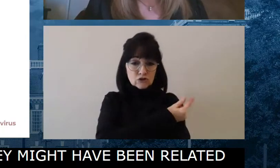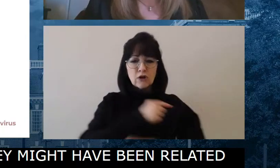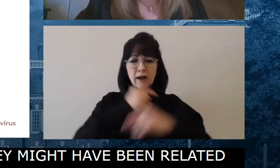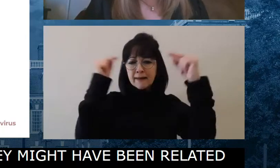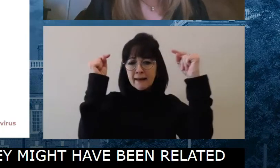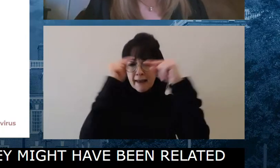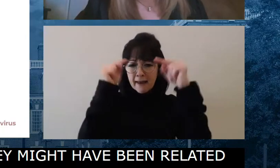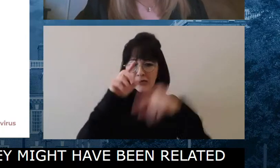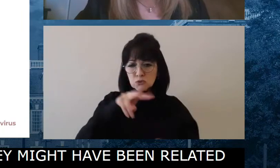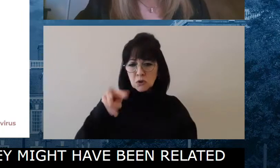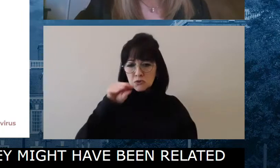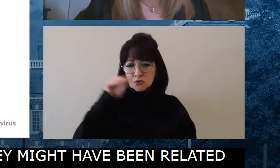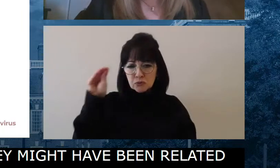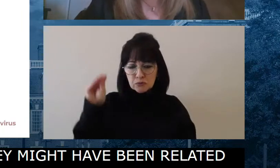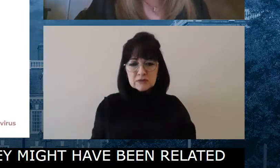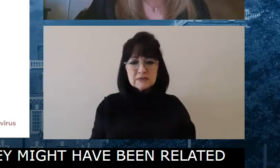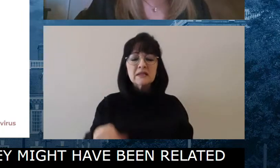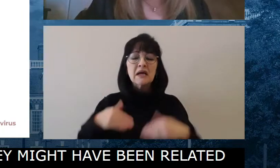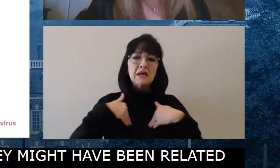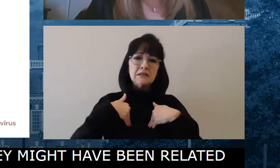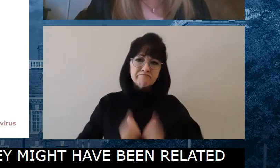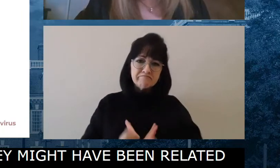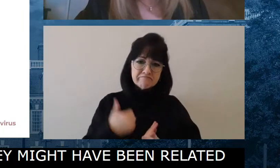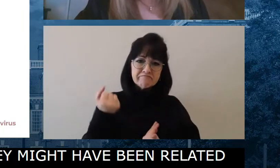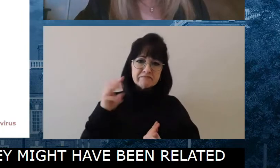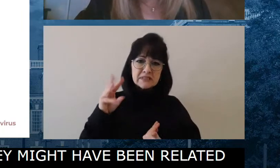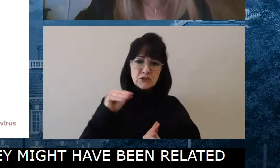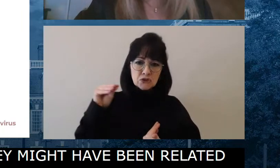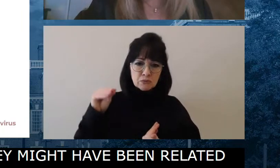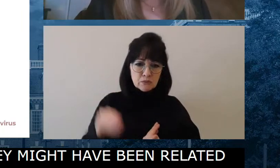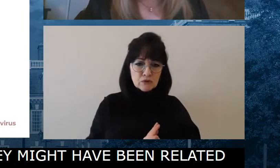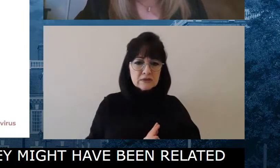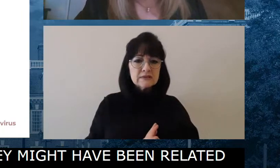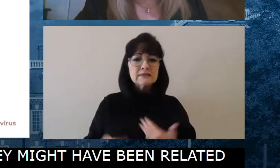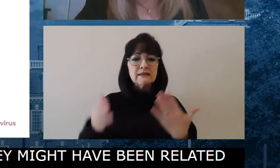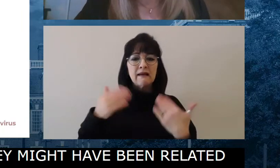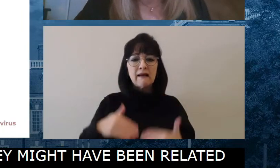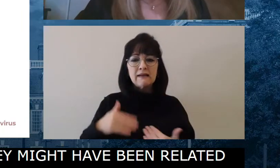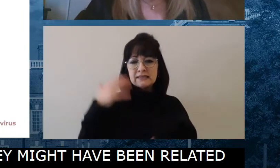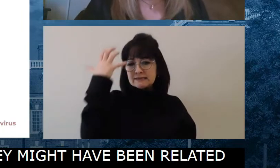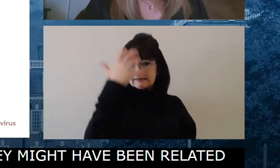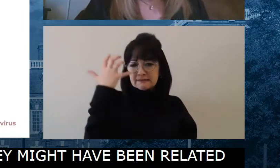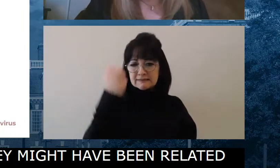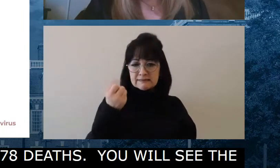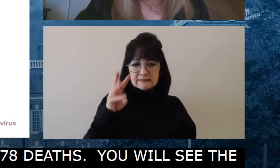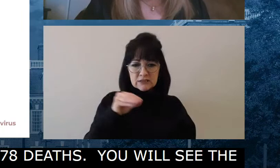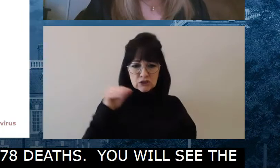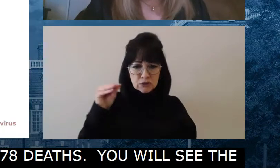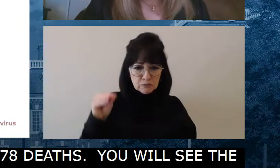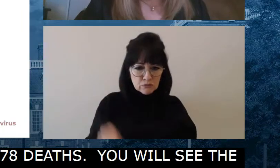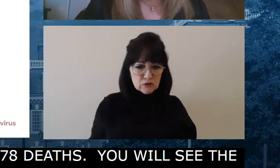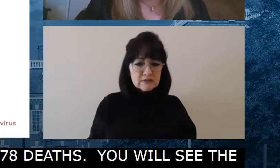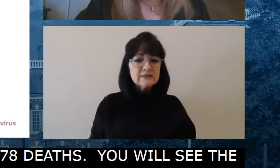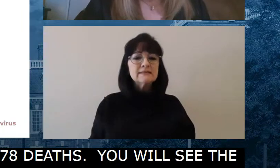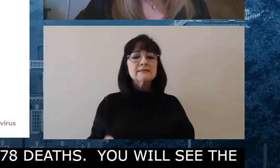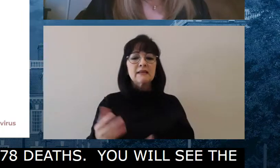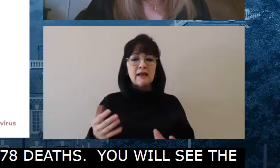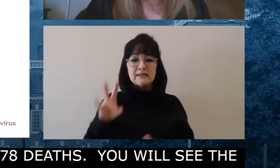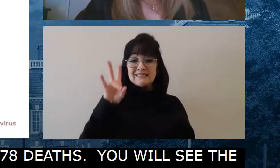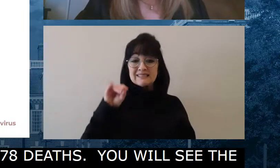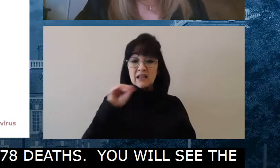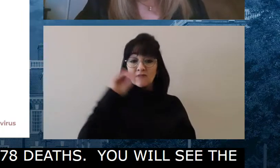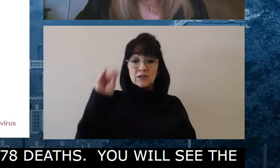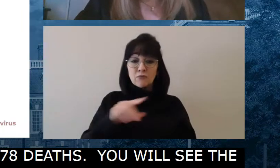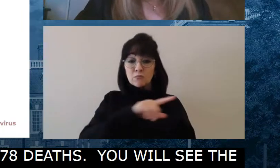people say they get some soreness in their arms. So it's important to know to expect that. Headache, again, fatigue,